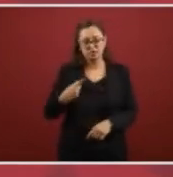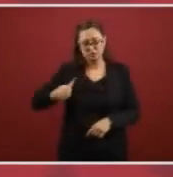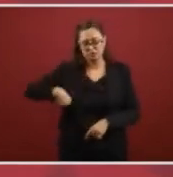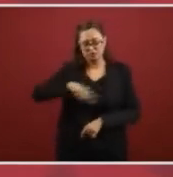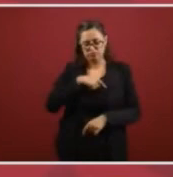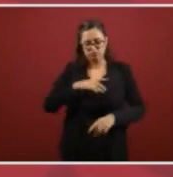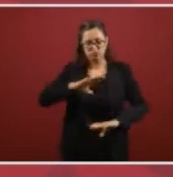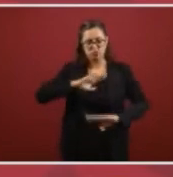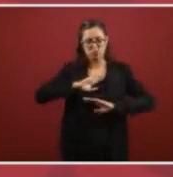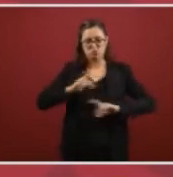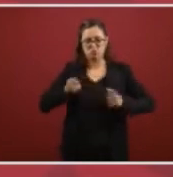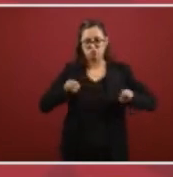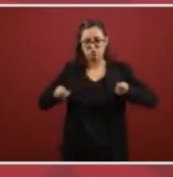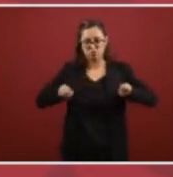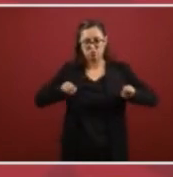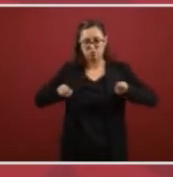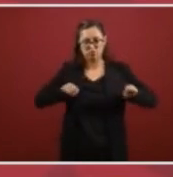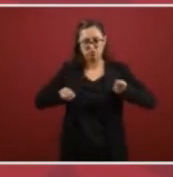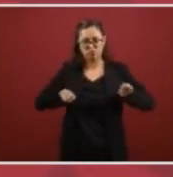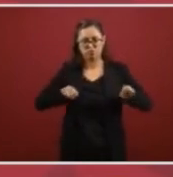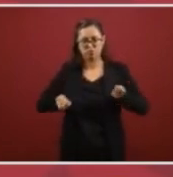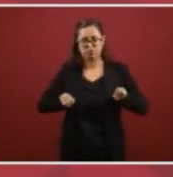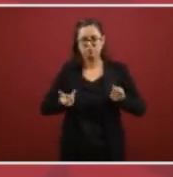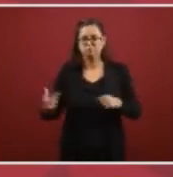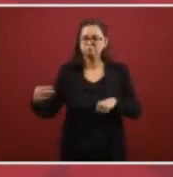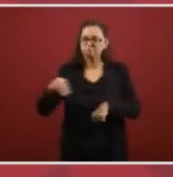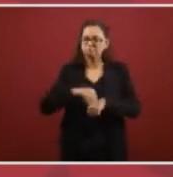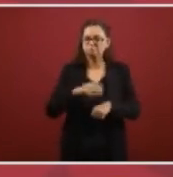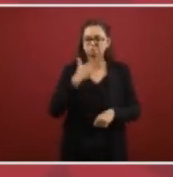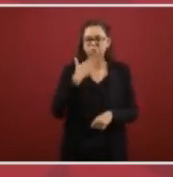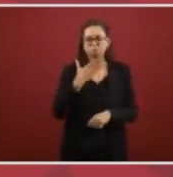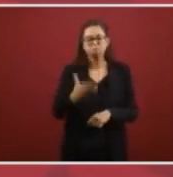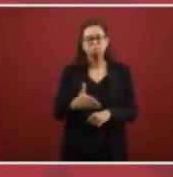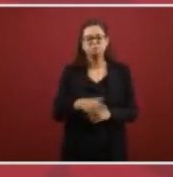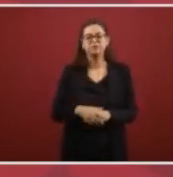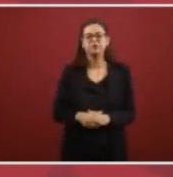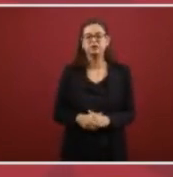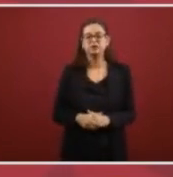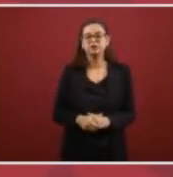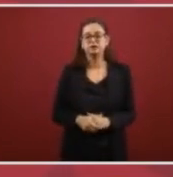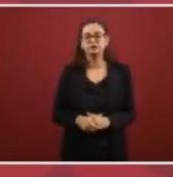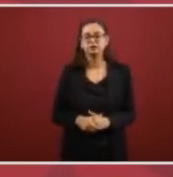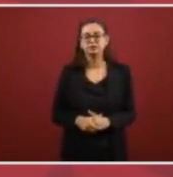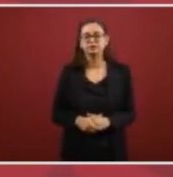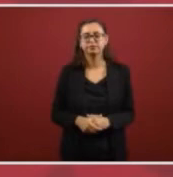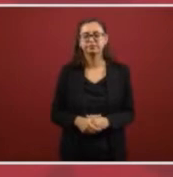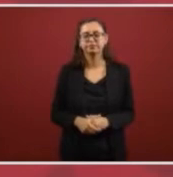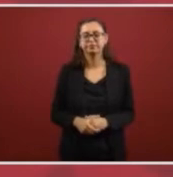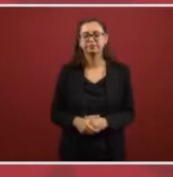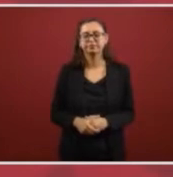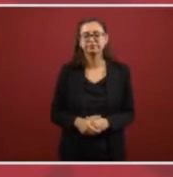To self-limit yourself, self-control, and behave well.